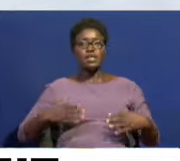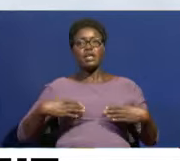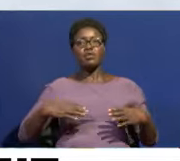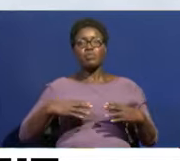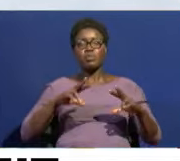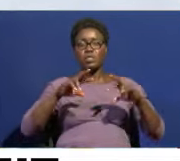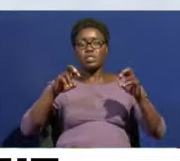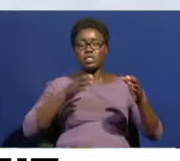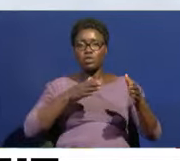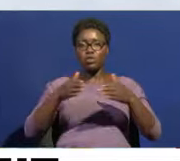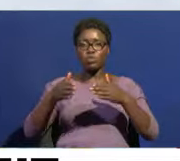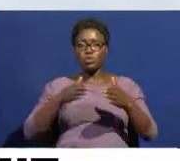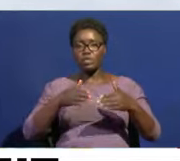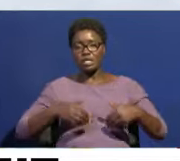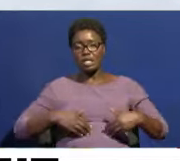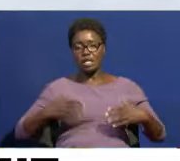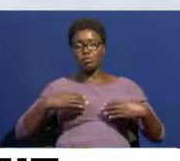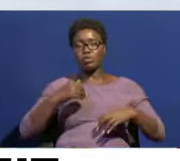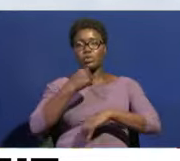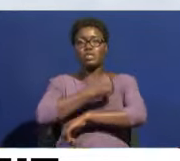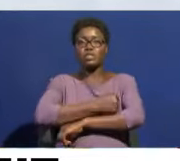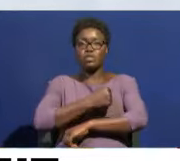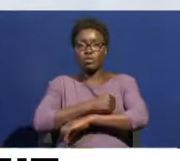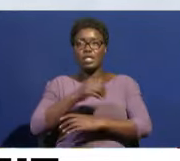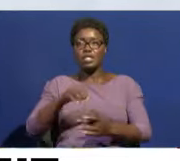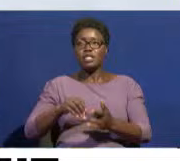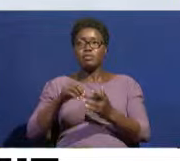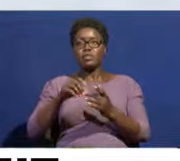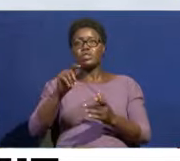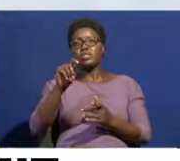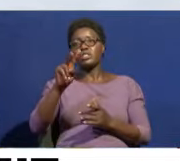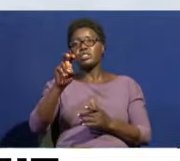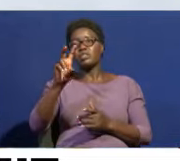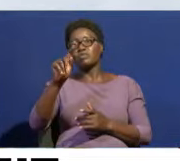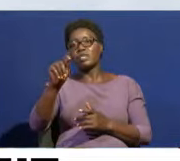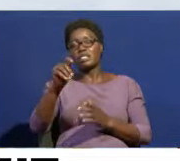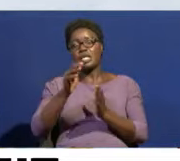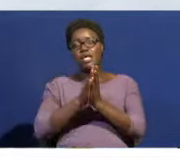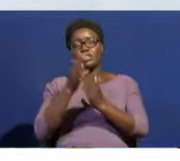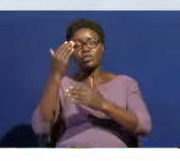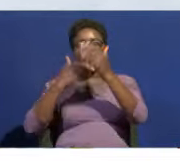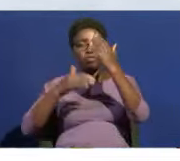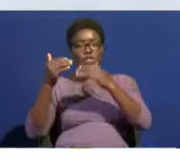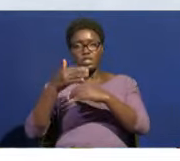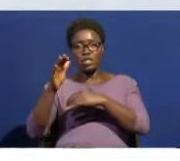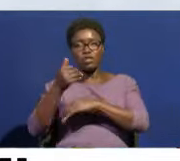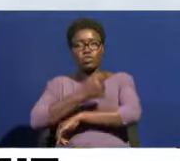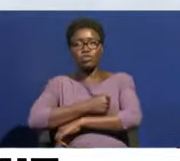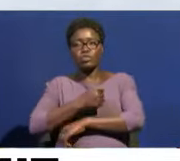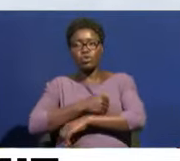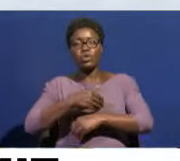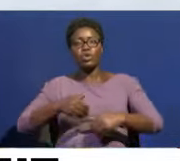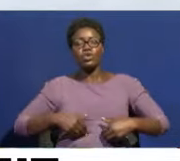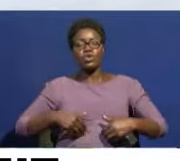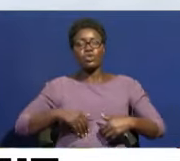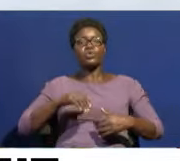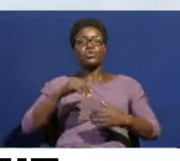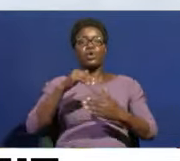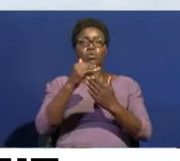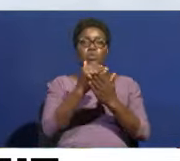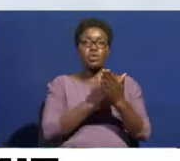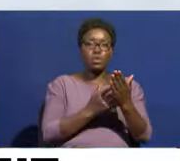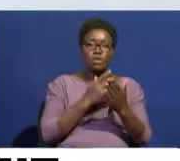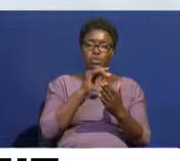seeking opportunities, young people in school, particularly in TVETs and universities, and out of school youth initiatives, so that we